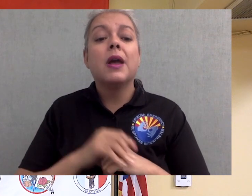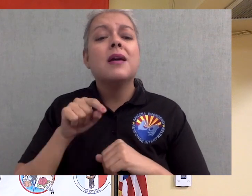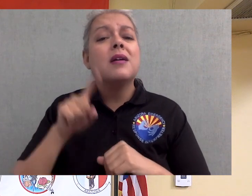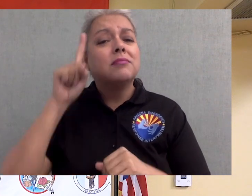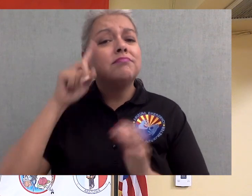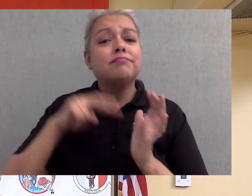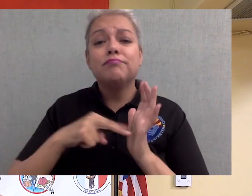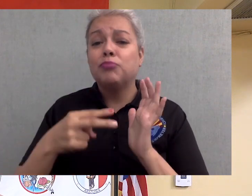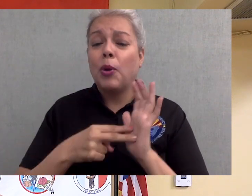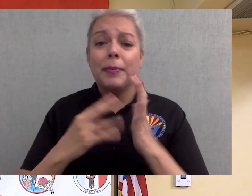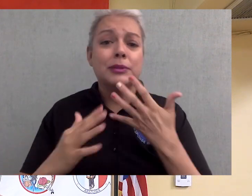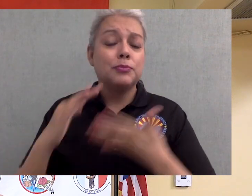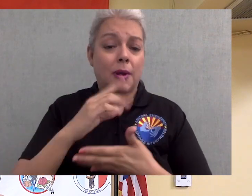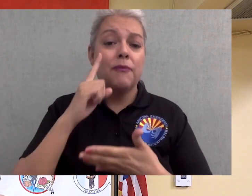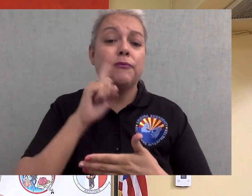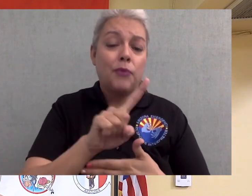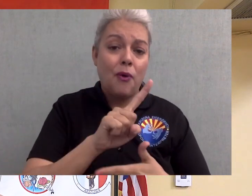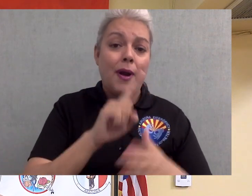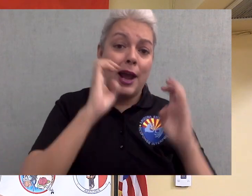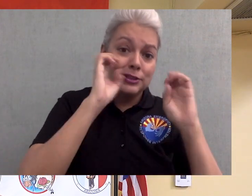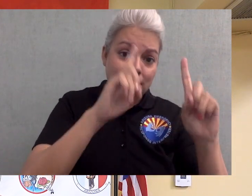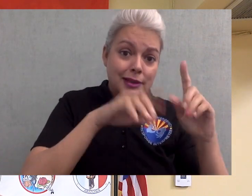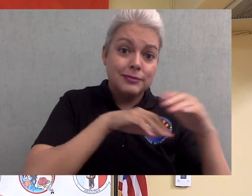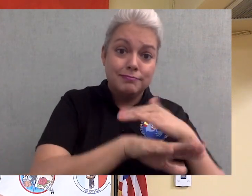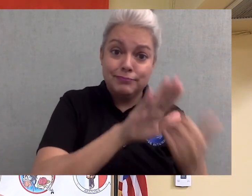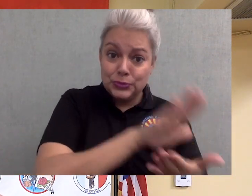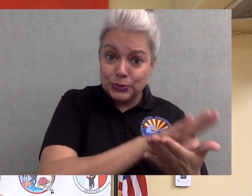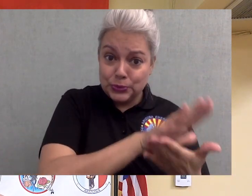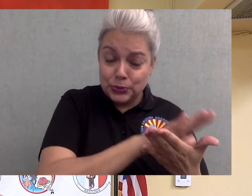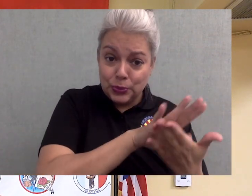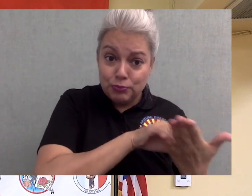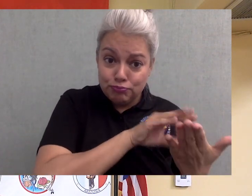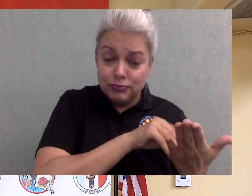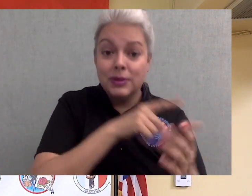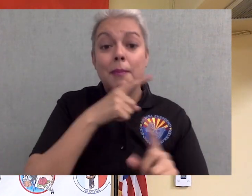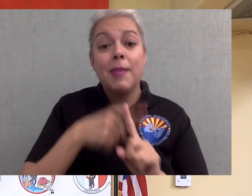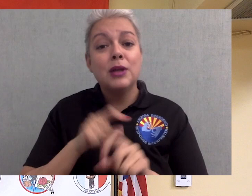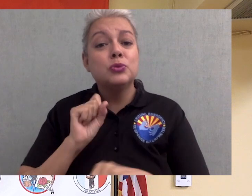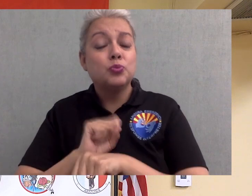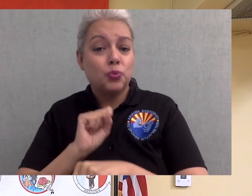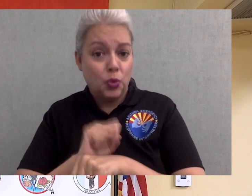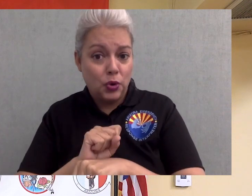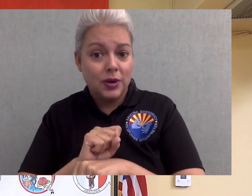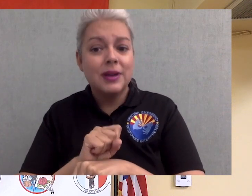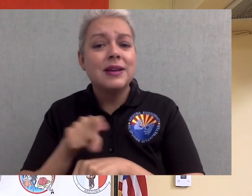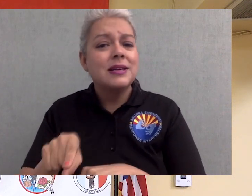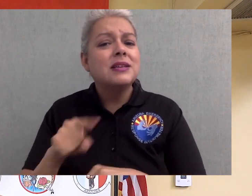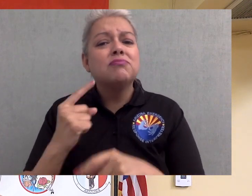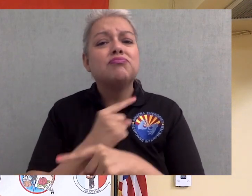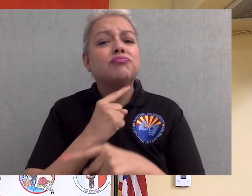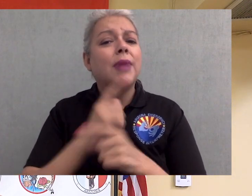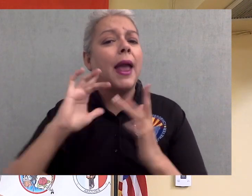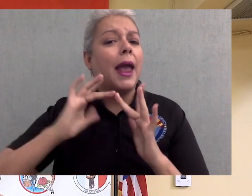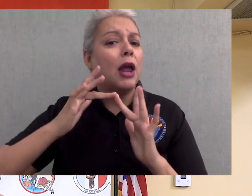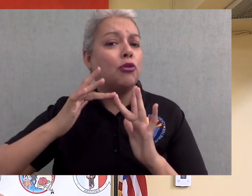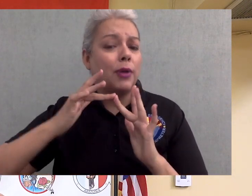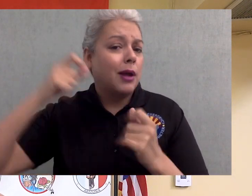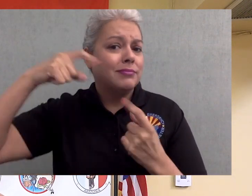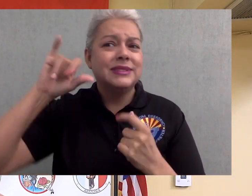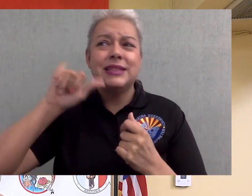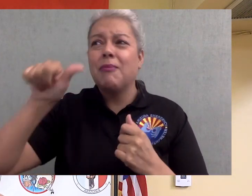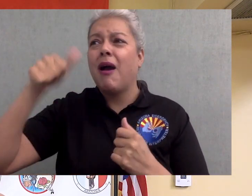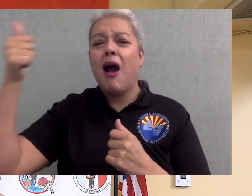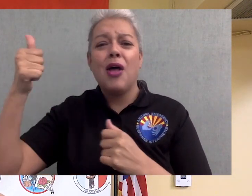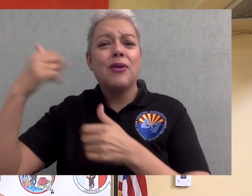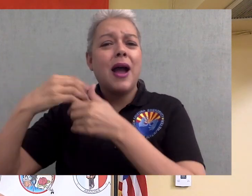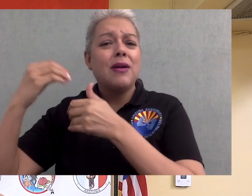for education and for work, although this is internet as you would get from anybody else. One of the things that we do want to mention is